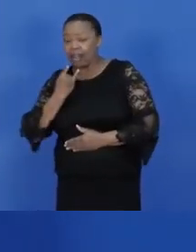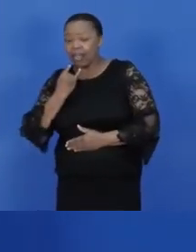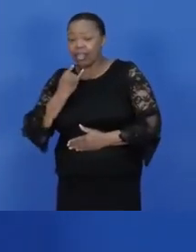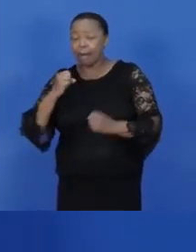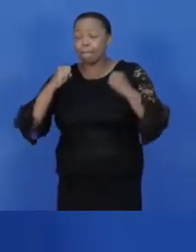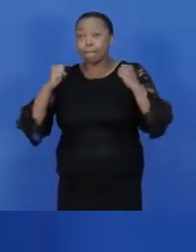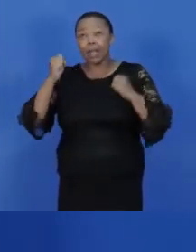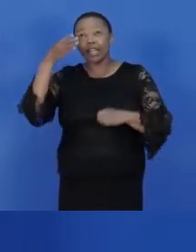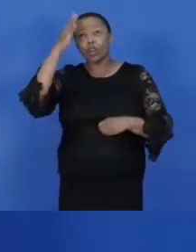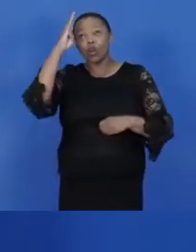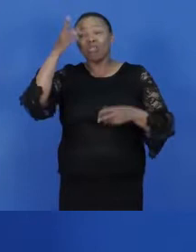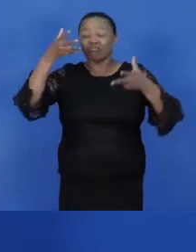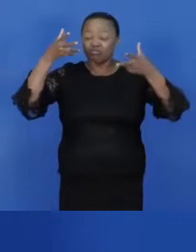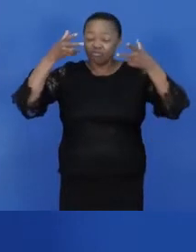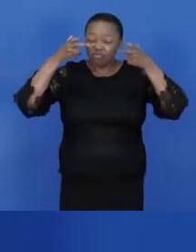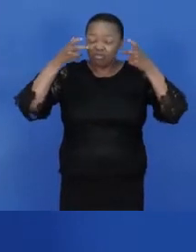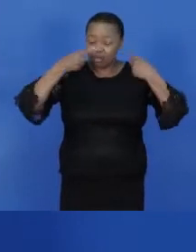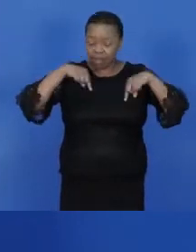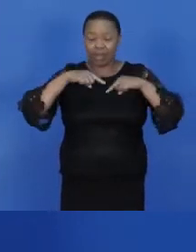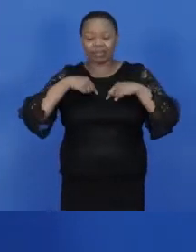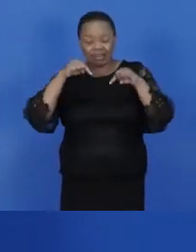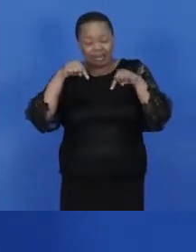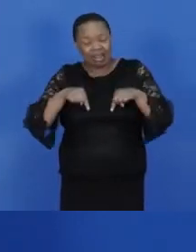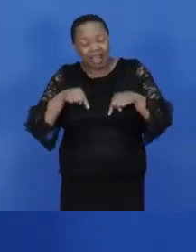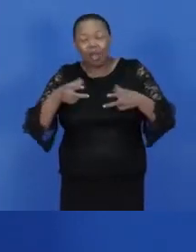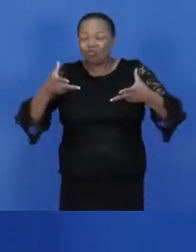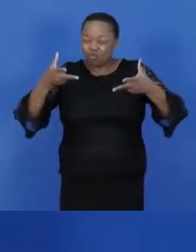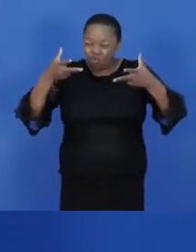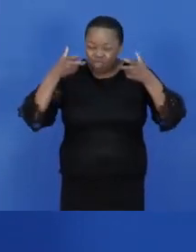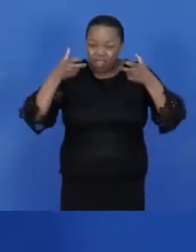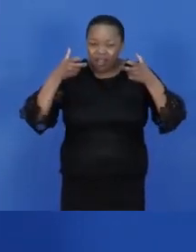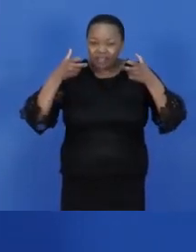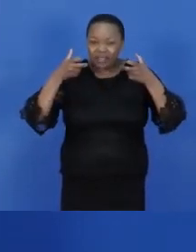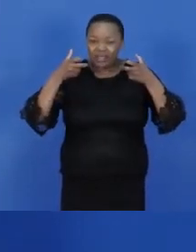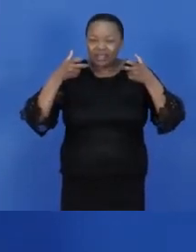are crying, mighty God, you hear us. And even right now, you will hear